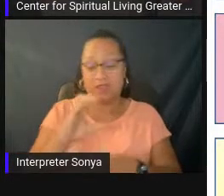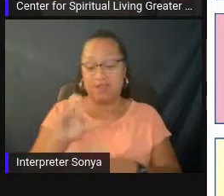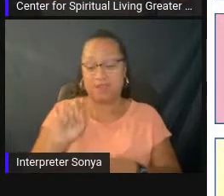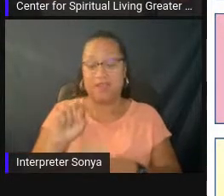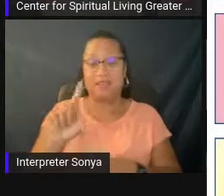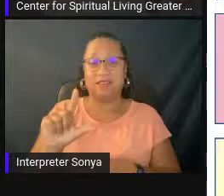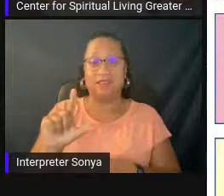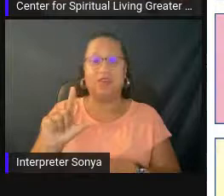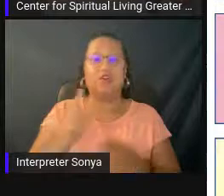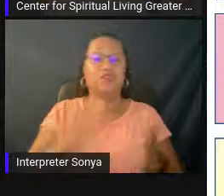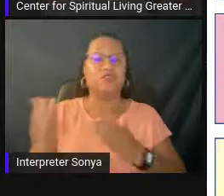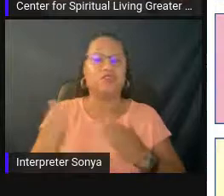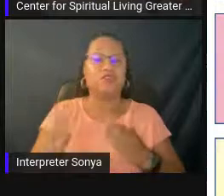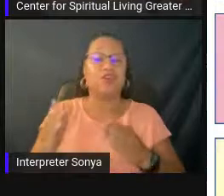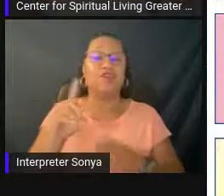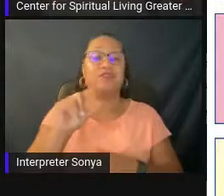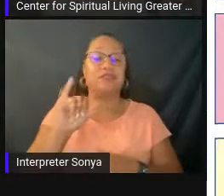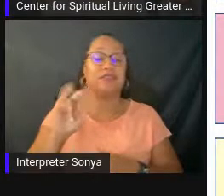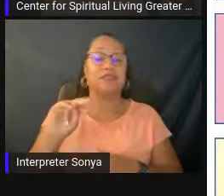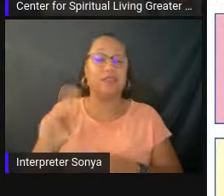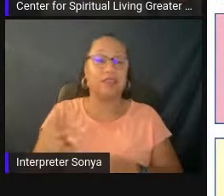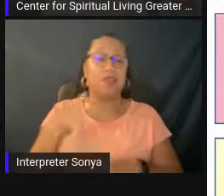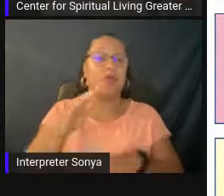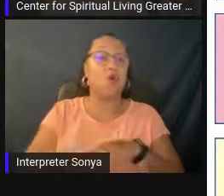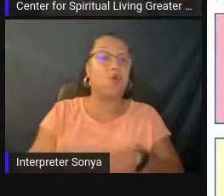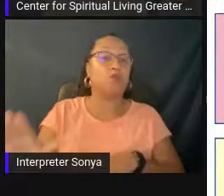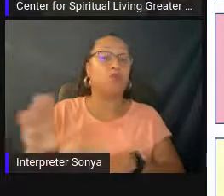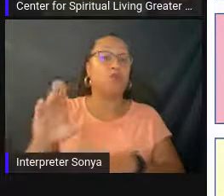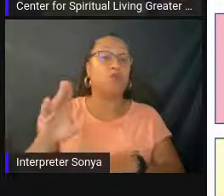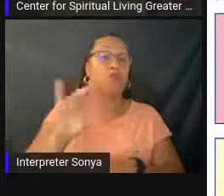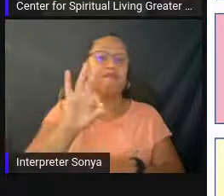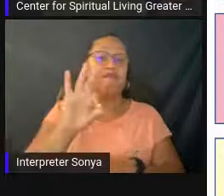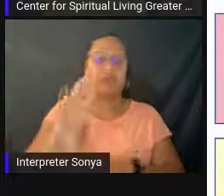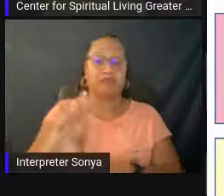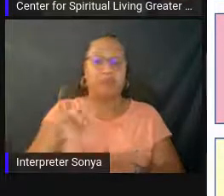link on your Facebook page.